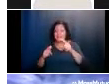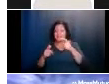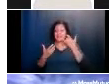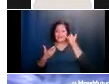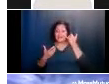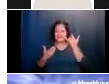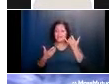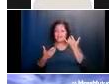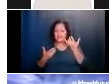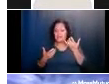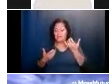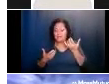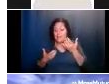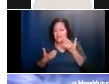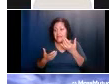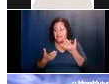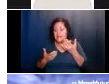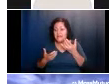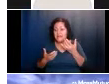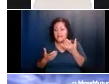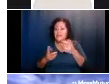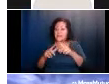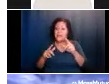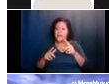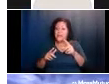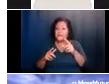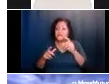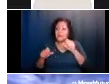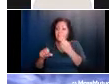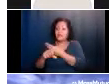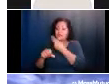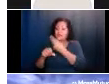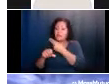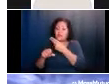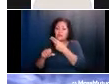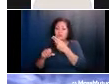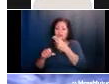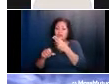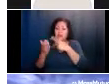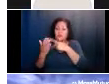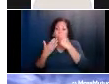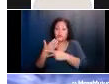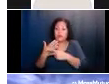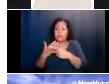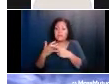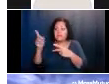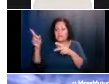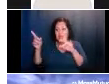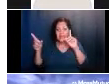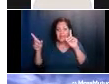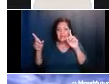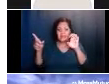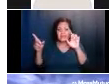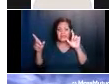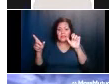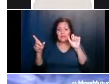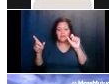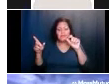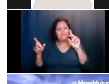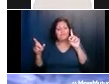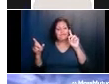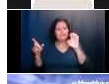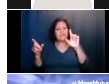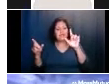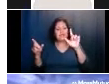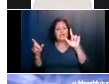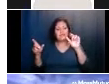Texas and use the program of the state of Delaware if you wanted to, or Virginia.